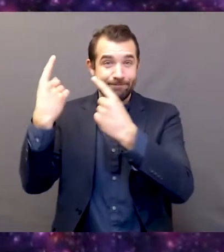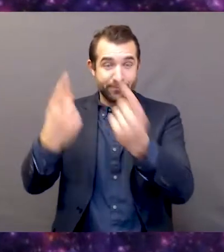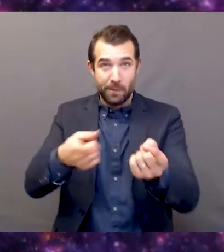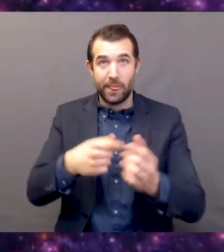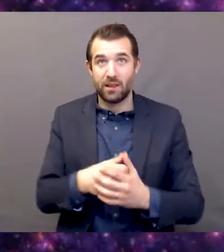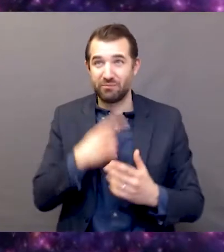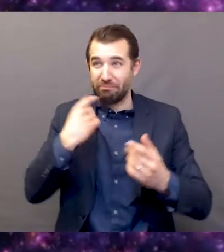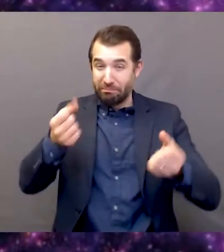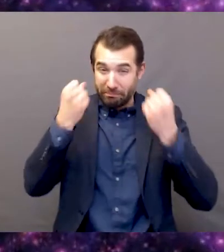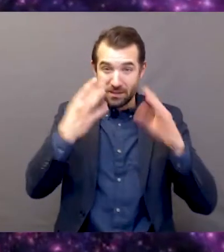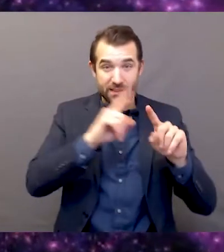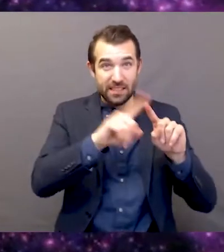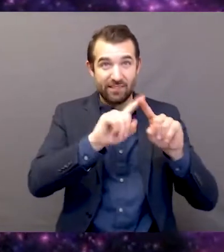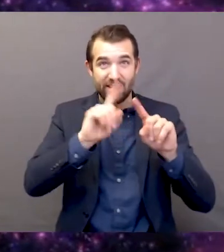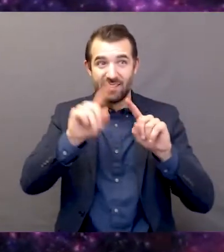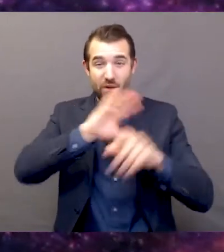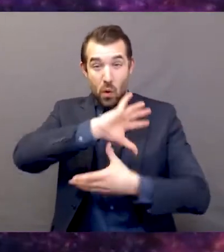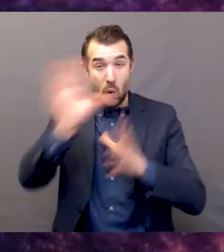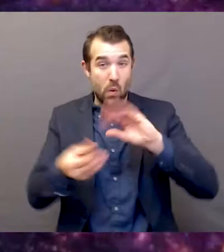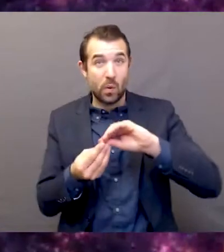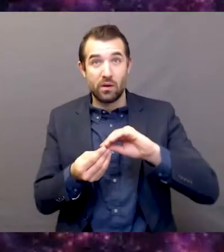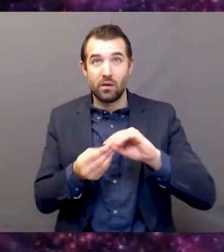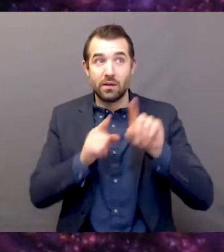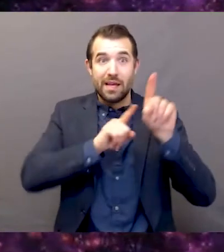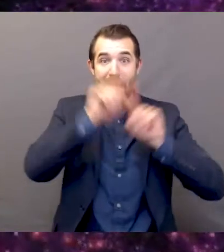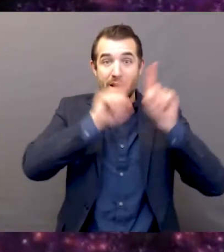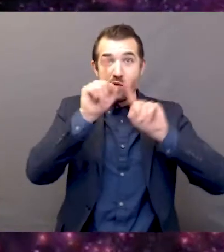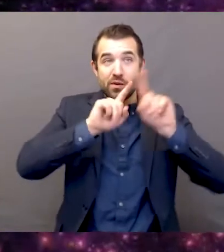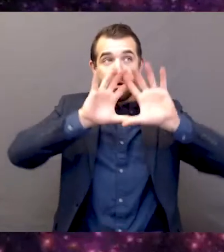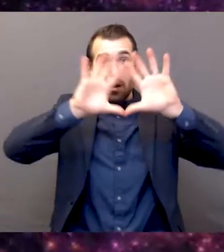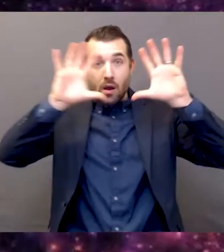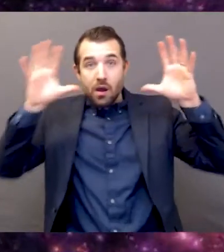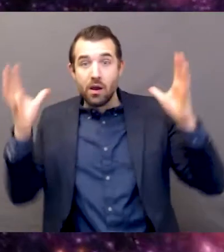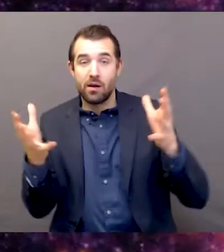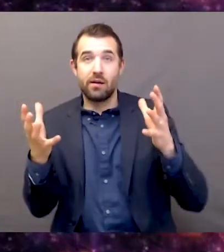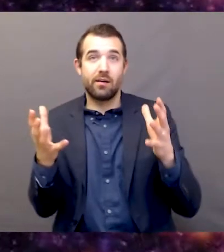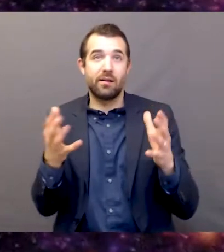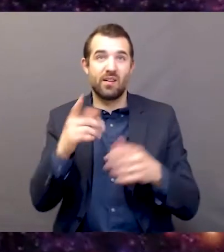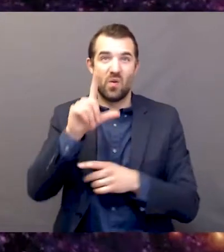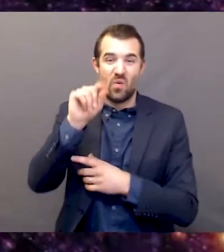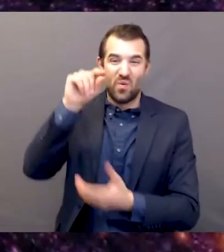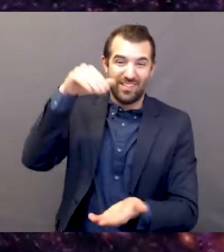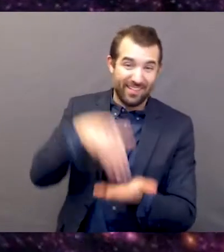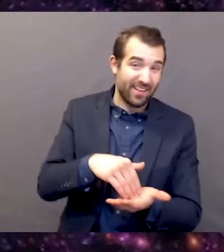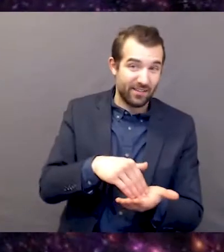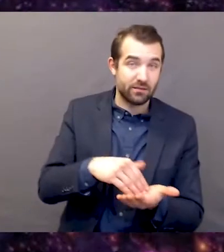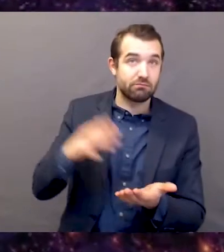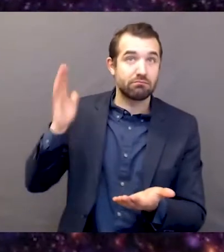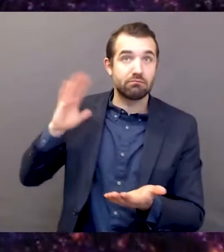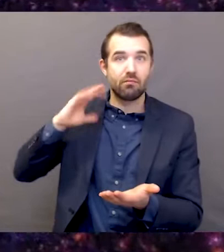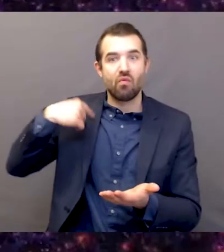fraction, because there's so many sources, the total number of galaxy clusters is now 20,000. So we've come quite a way from our 40